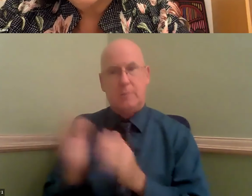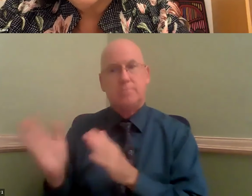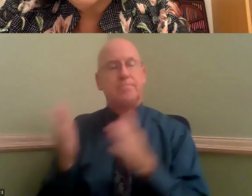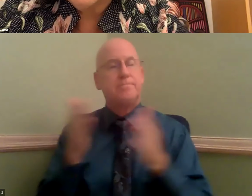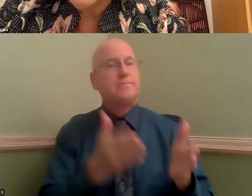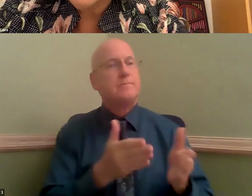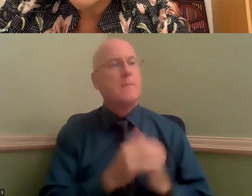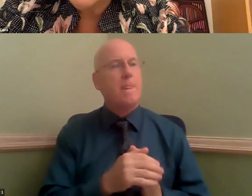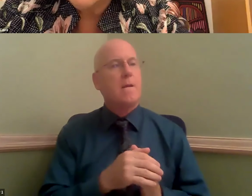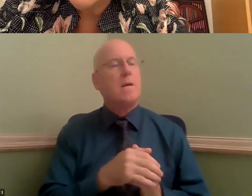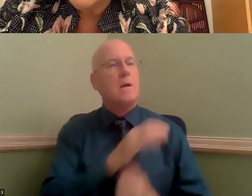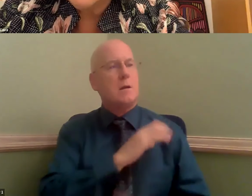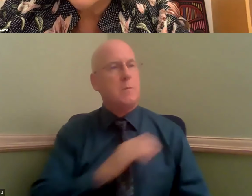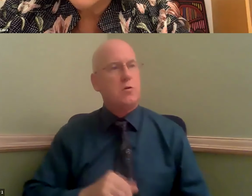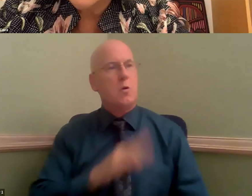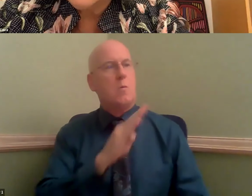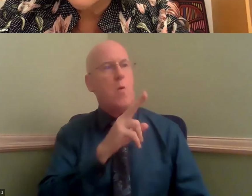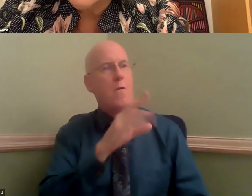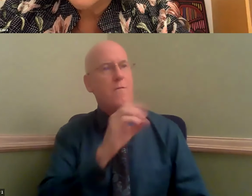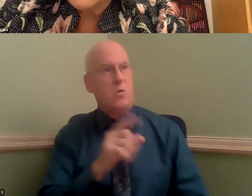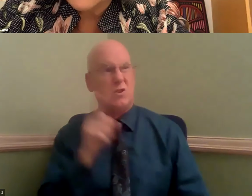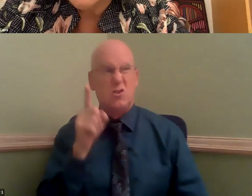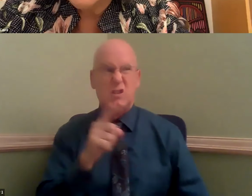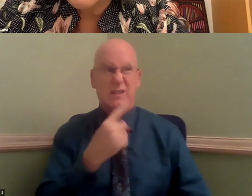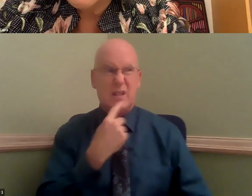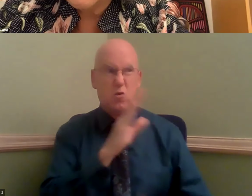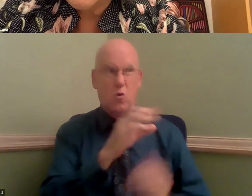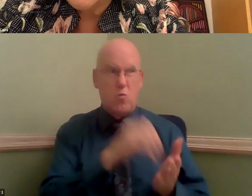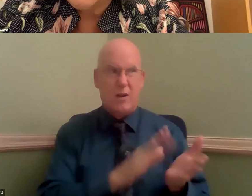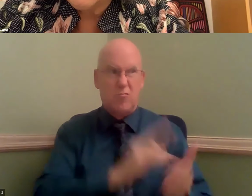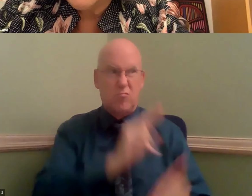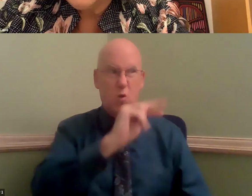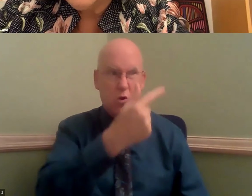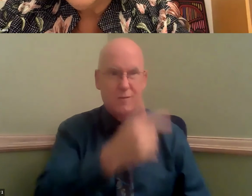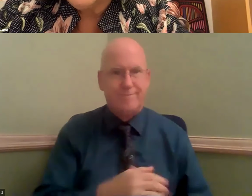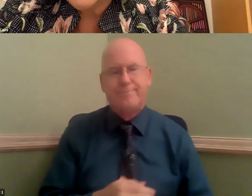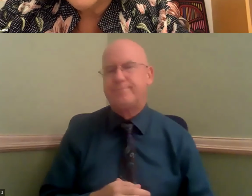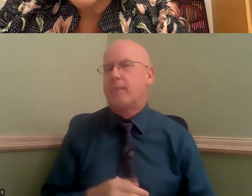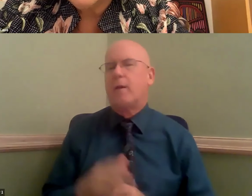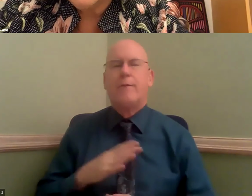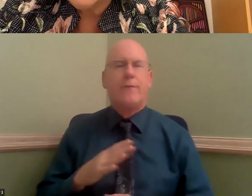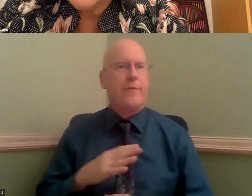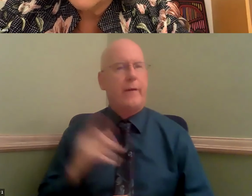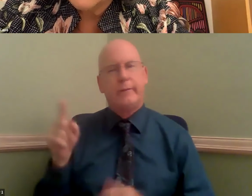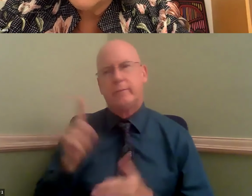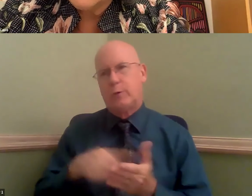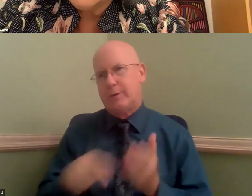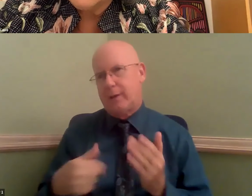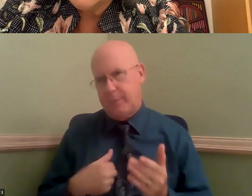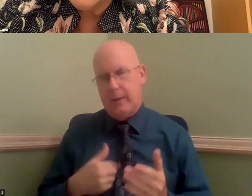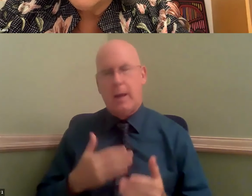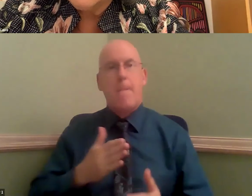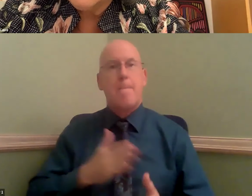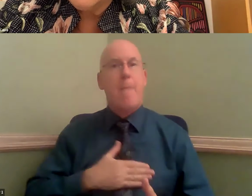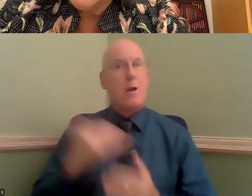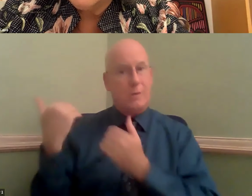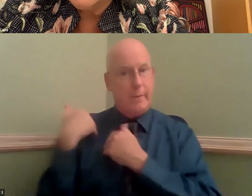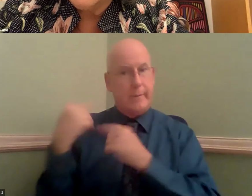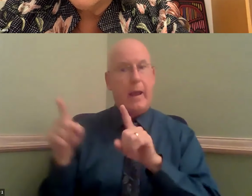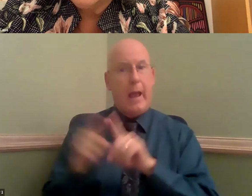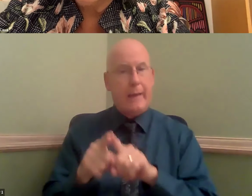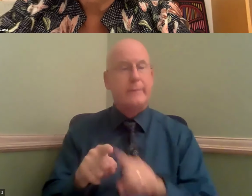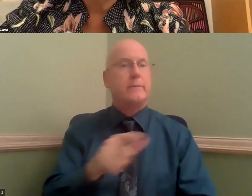to respond. She did sort of call you out there on your record. That's fine. She could call me all she wants. My responsibility as a legislator,